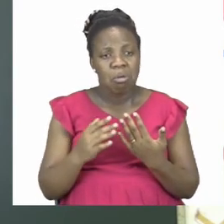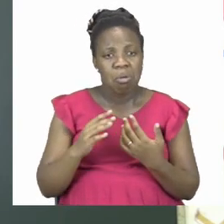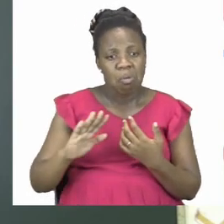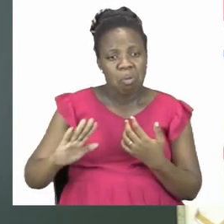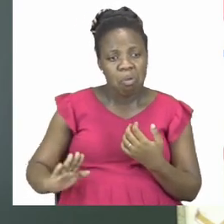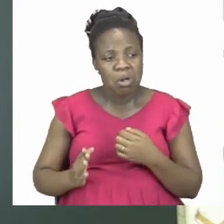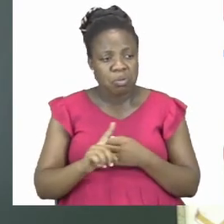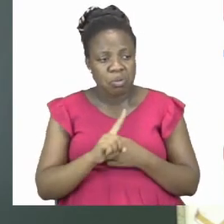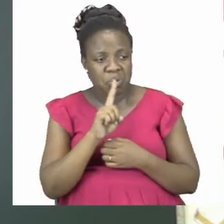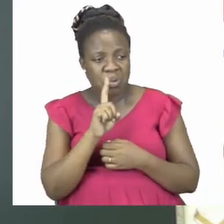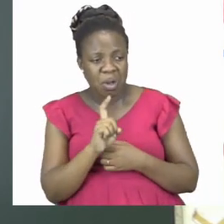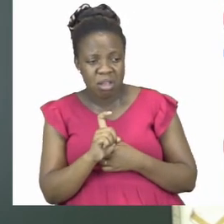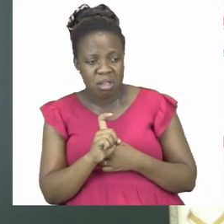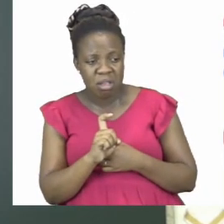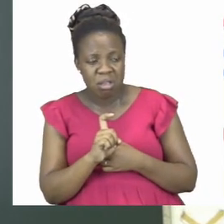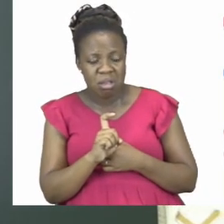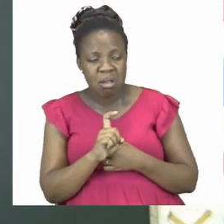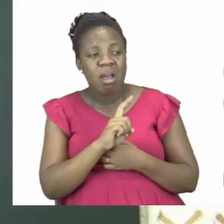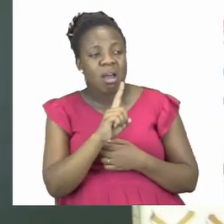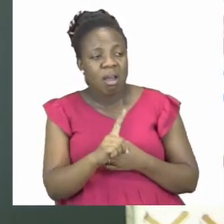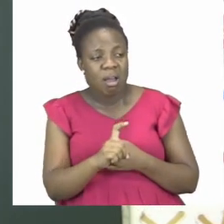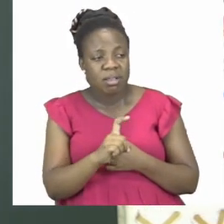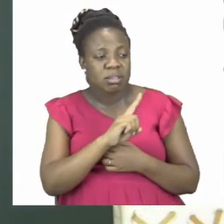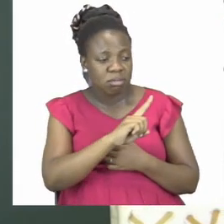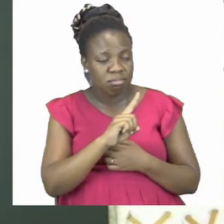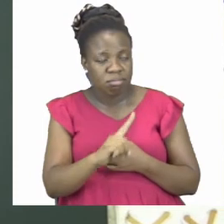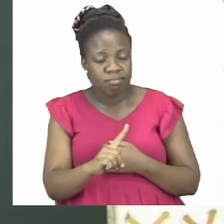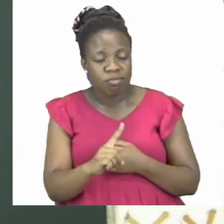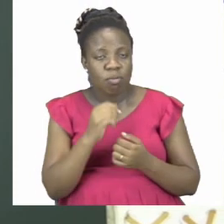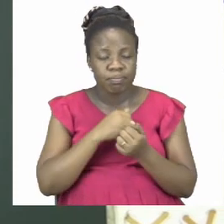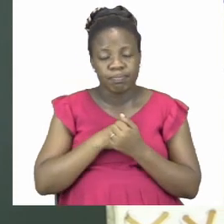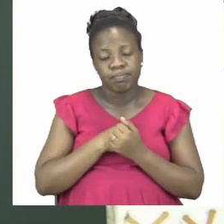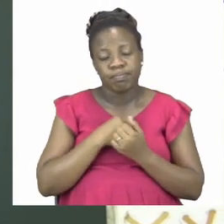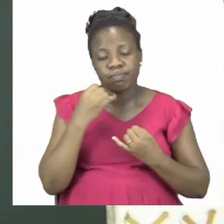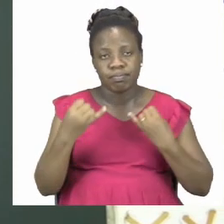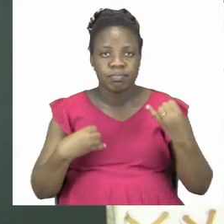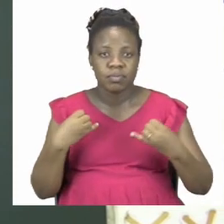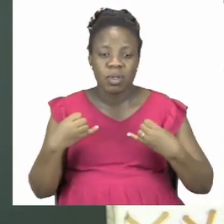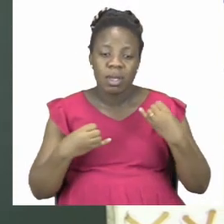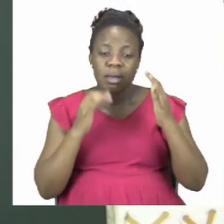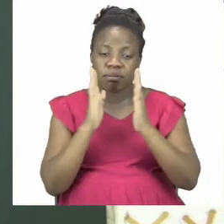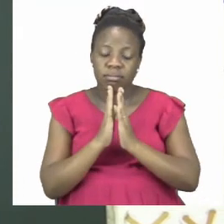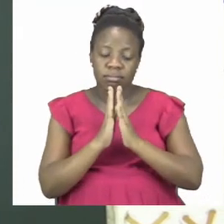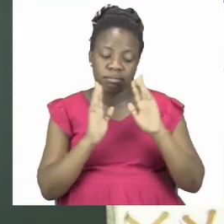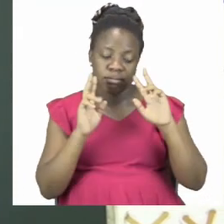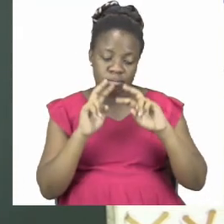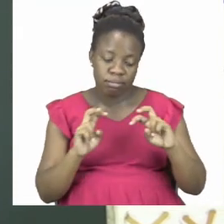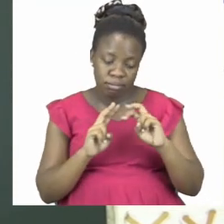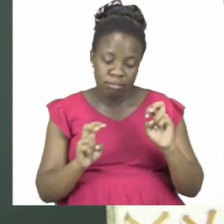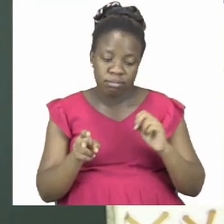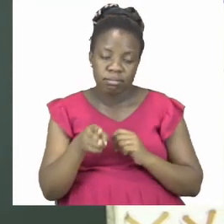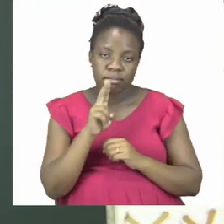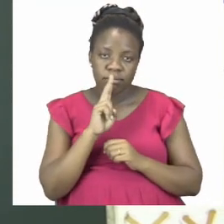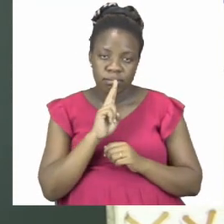Fuel, you can ask your teachers or even your parents. Have fun, try and find the correct answers, and I'll see you when you're